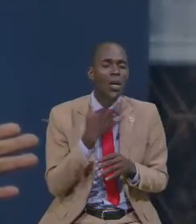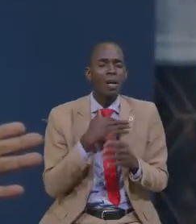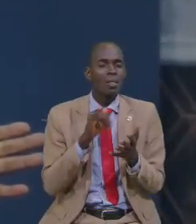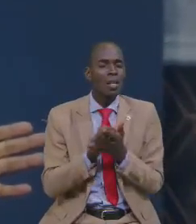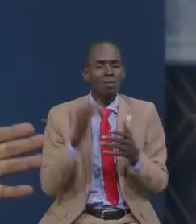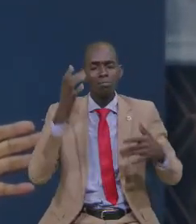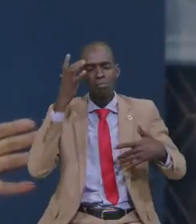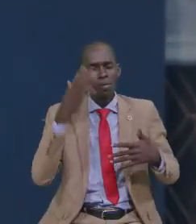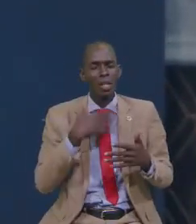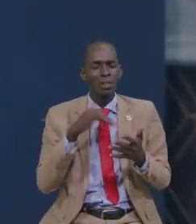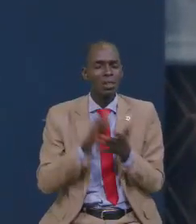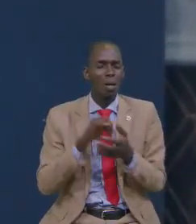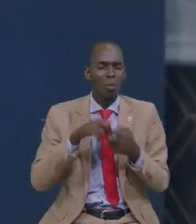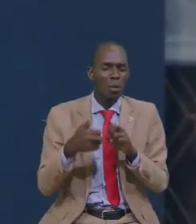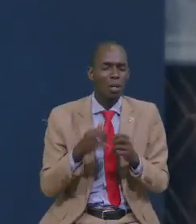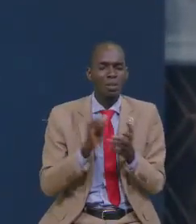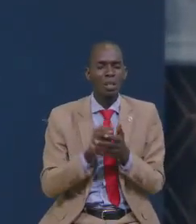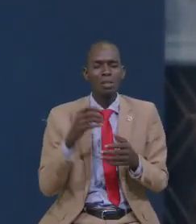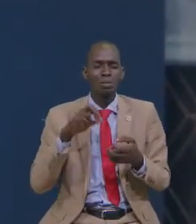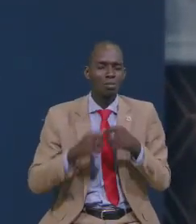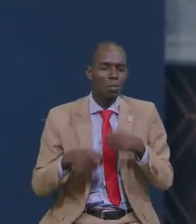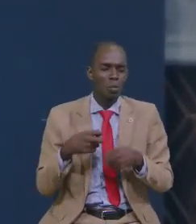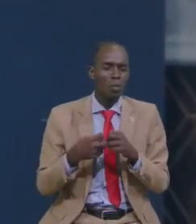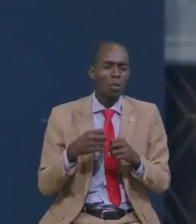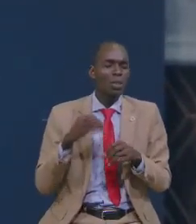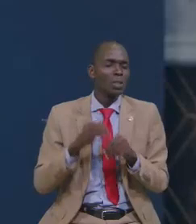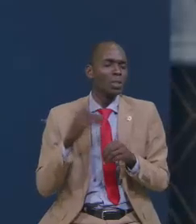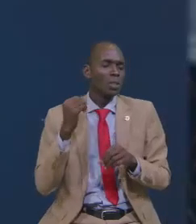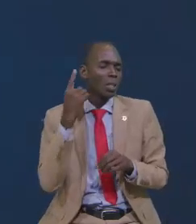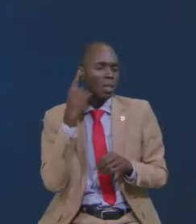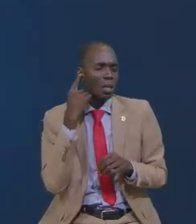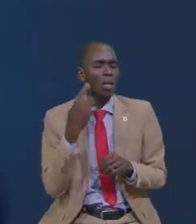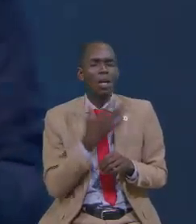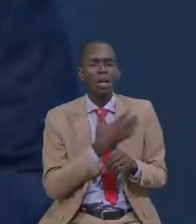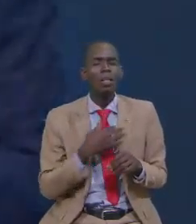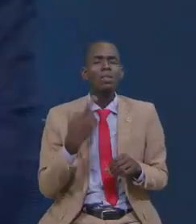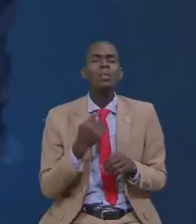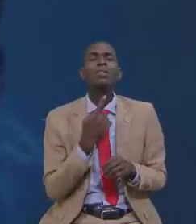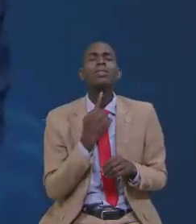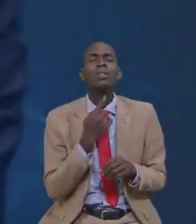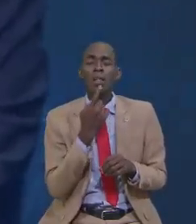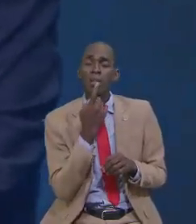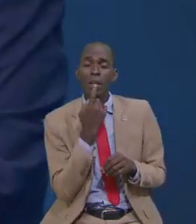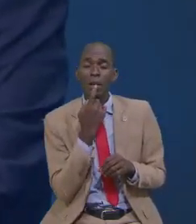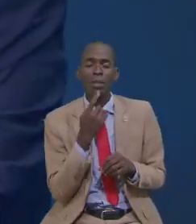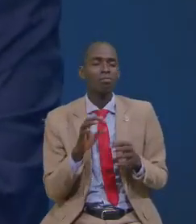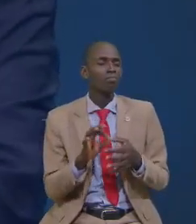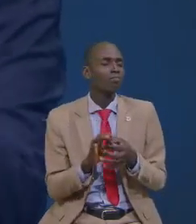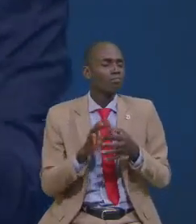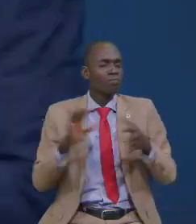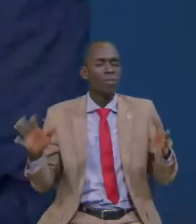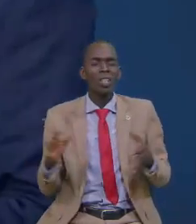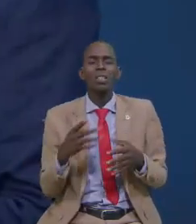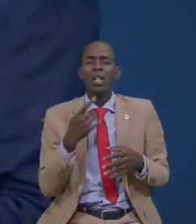and that impairment of their ears and their tongue, I loosen their cords